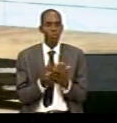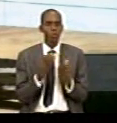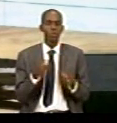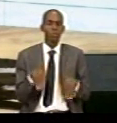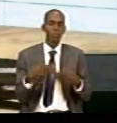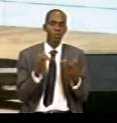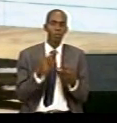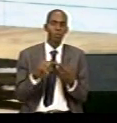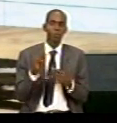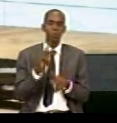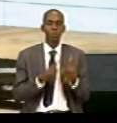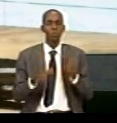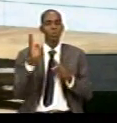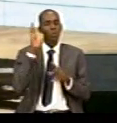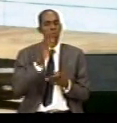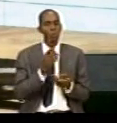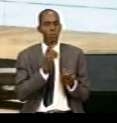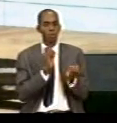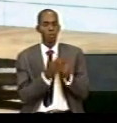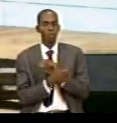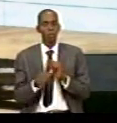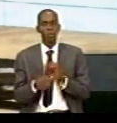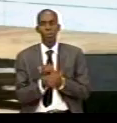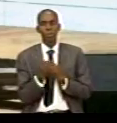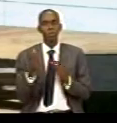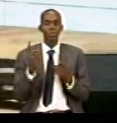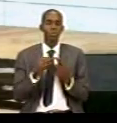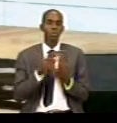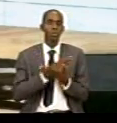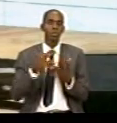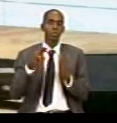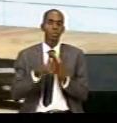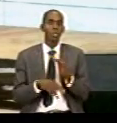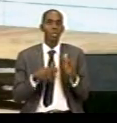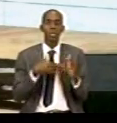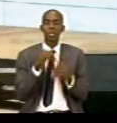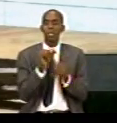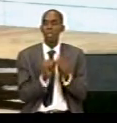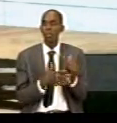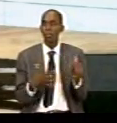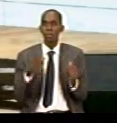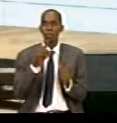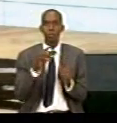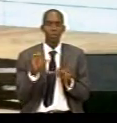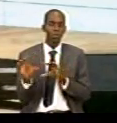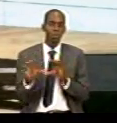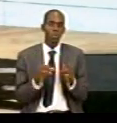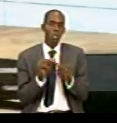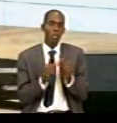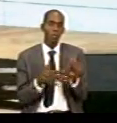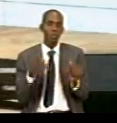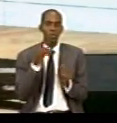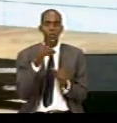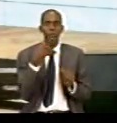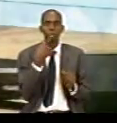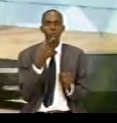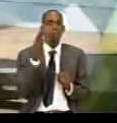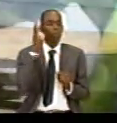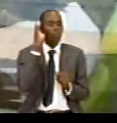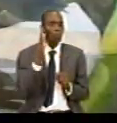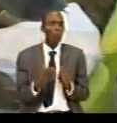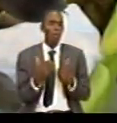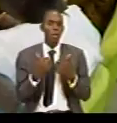people will turn others to righteousness. And everything you do, everything you say will have